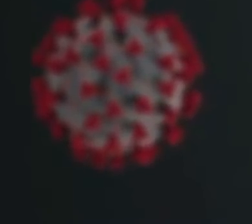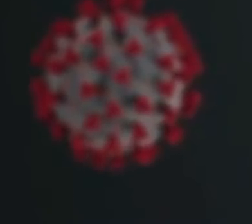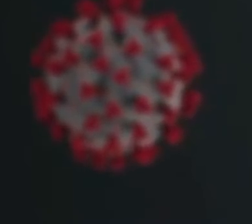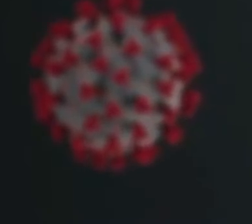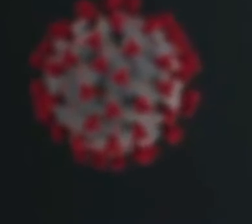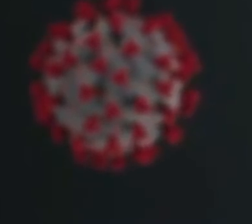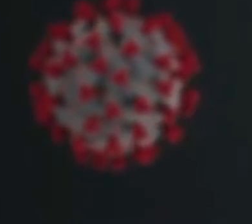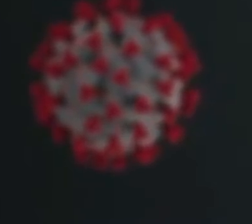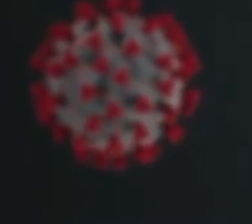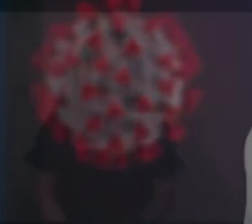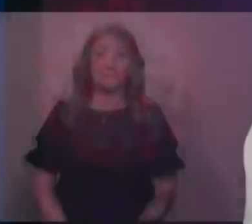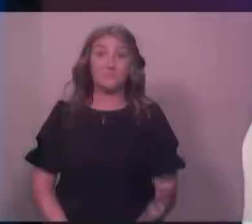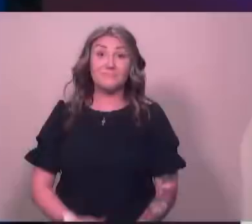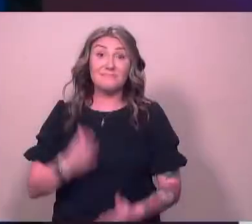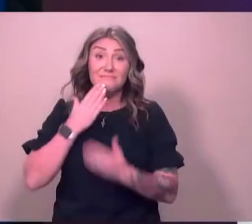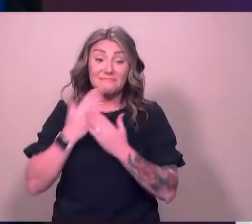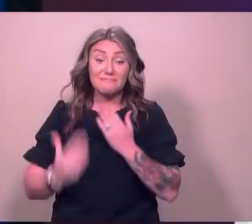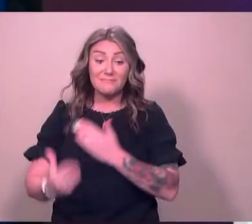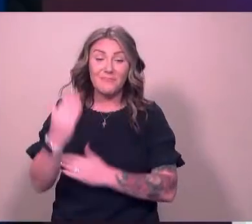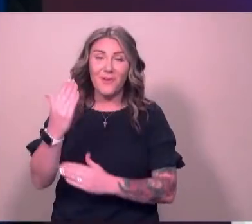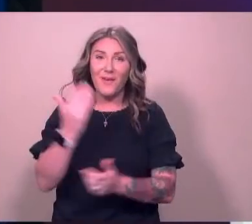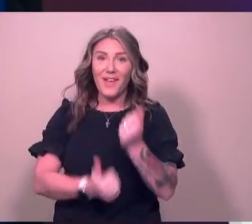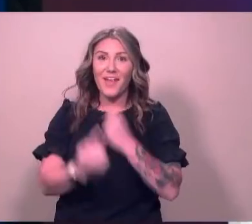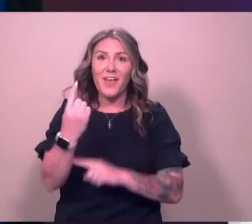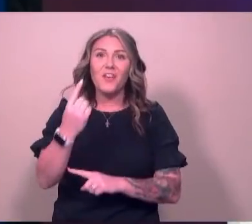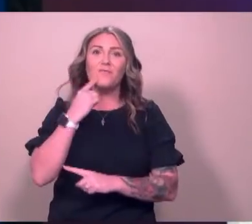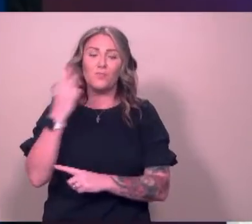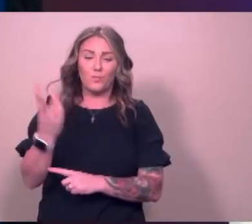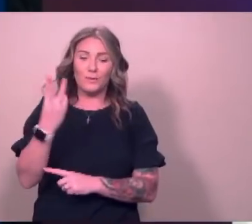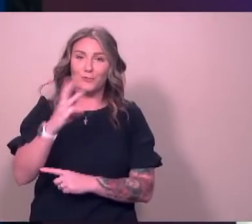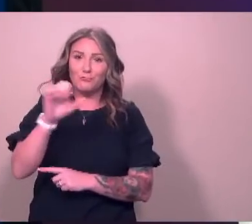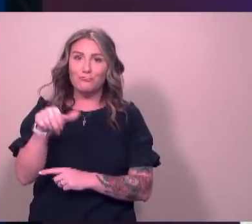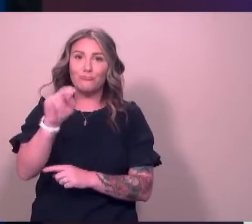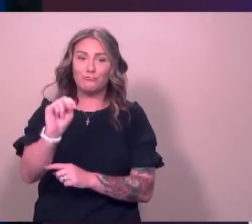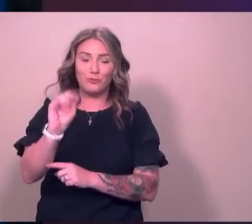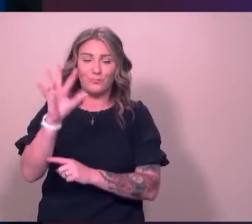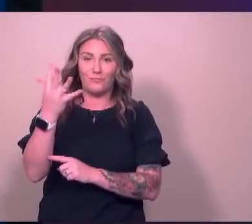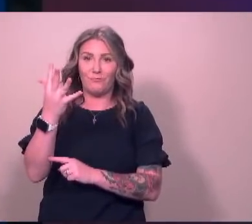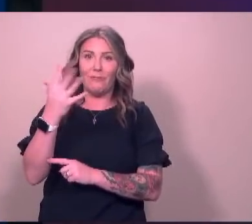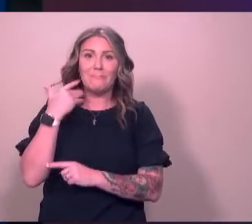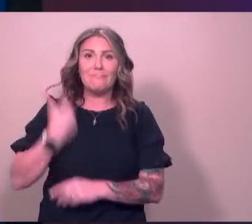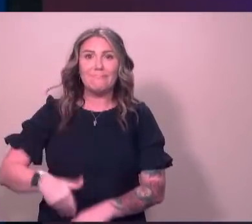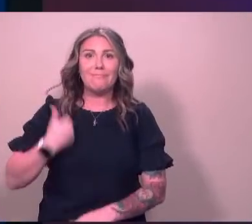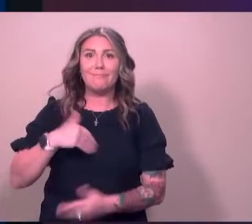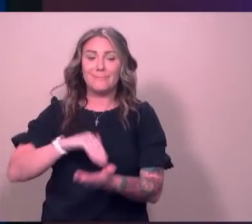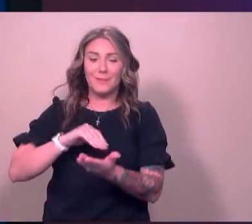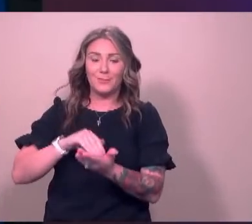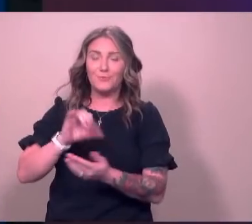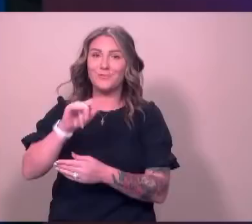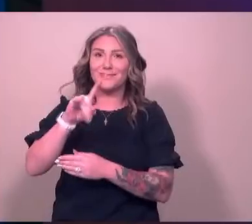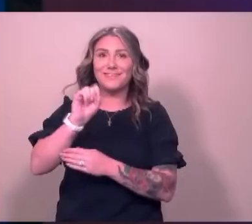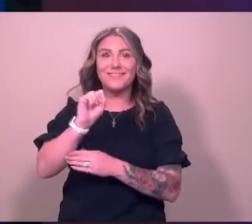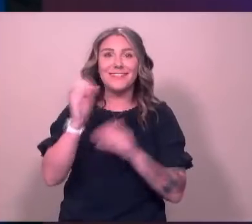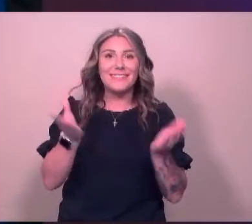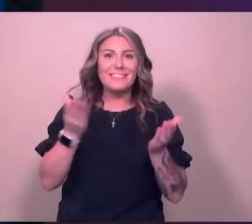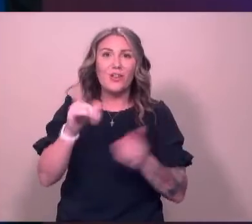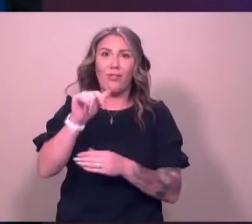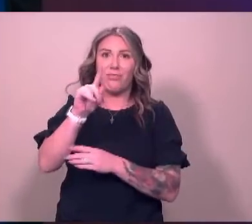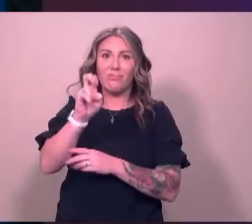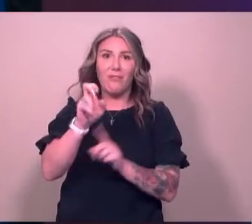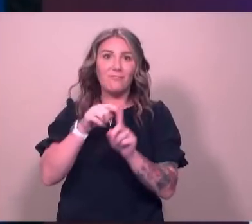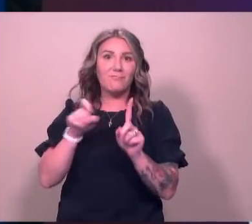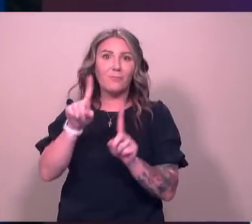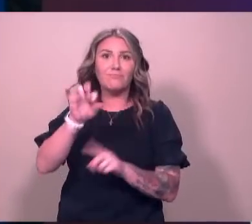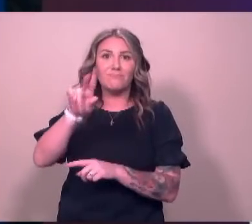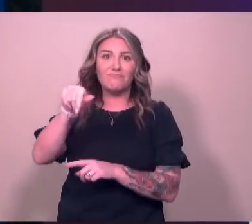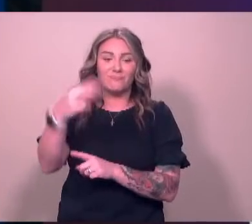Hey, good morning, everyone. It's Wednesday, January the 5th. I'm Dr. Stephen Stites, Chief Medical Officer here at the University of Kansas Health System, broadcasting live with you from the Dulles Simons Family